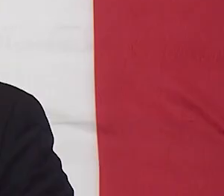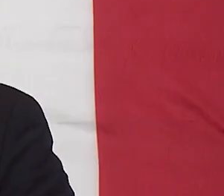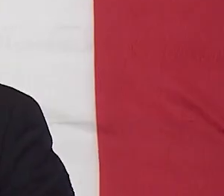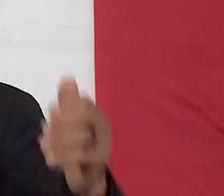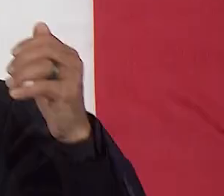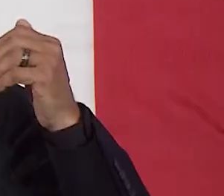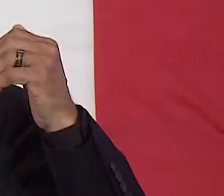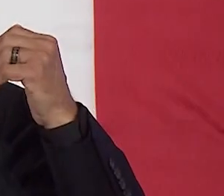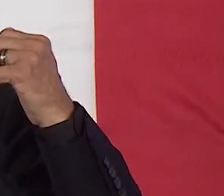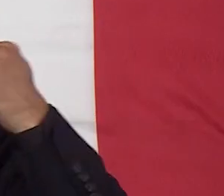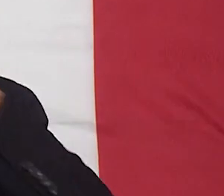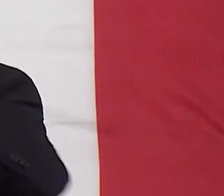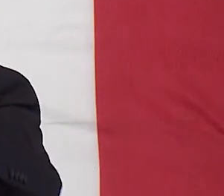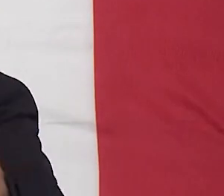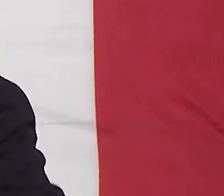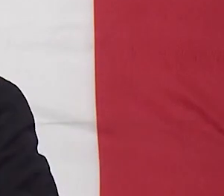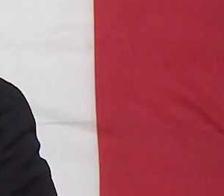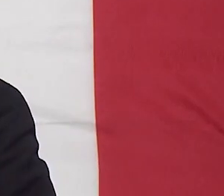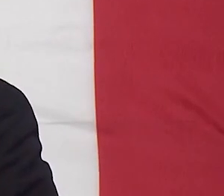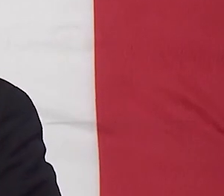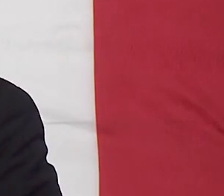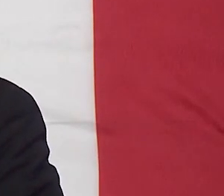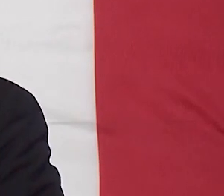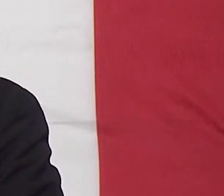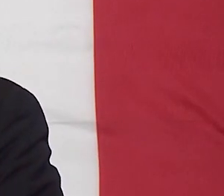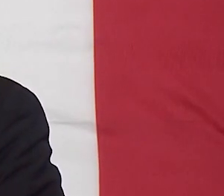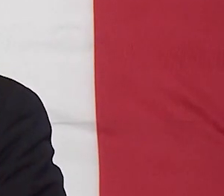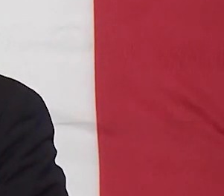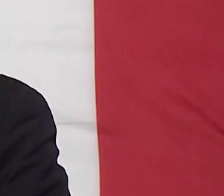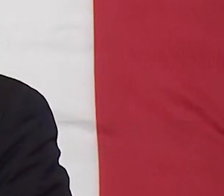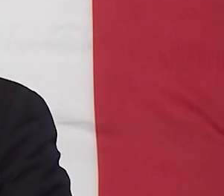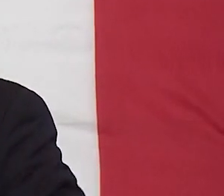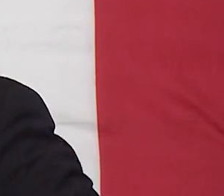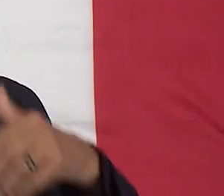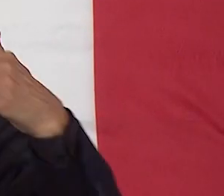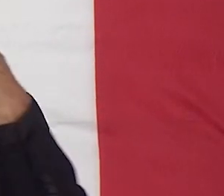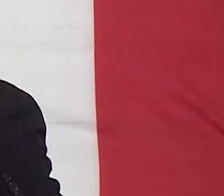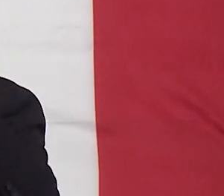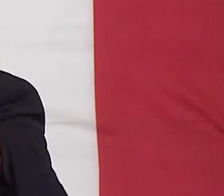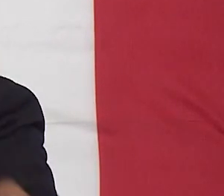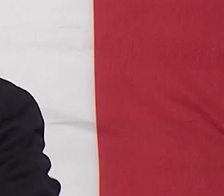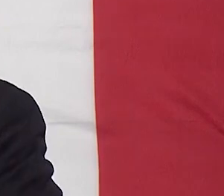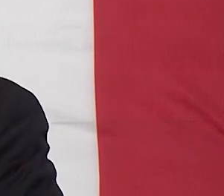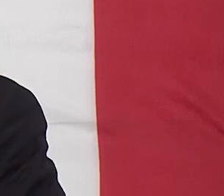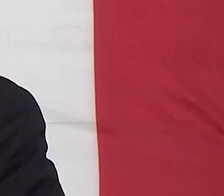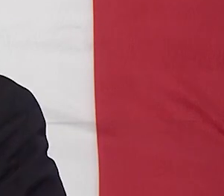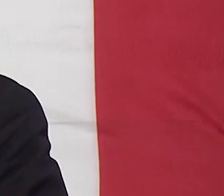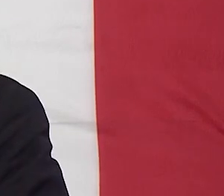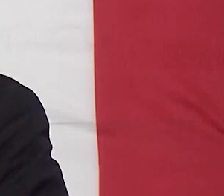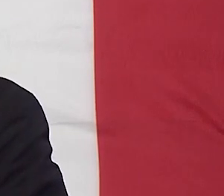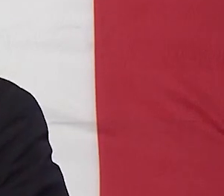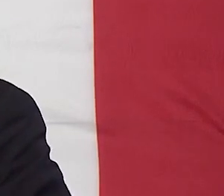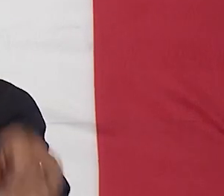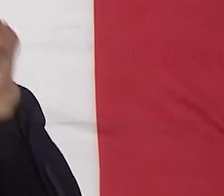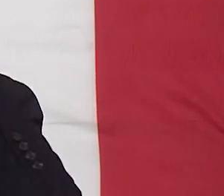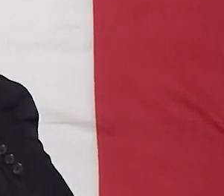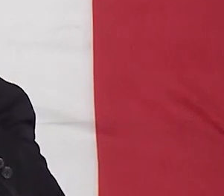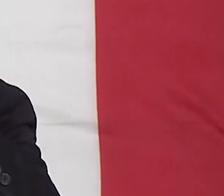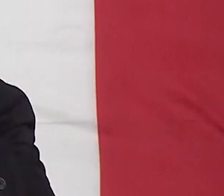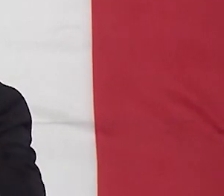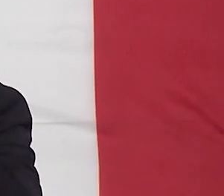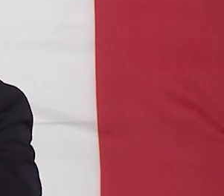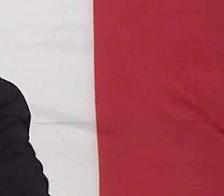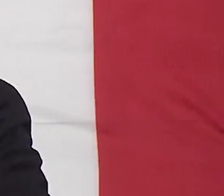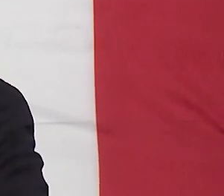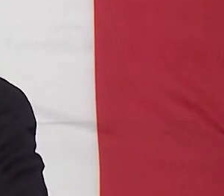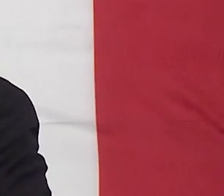podemos tirar todo el dinero que queramos. We can throw every money at it that we want. Y toda la educación que queramos. And all the education. Pero en el nombre